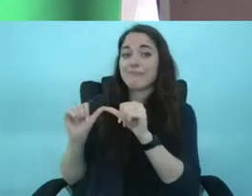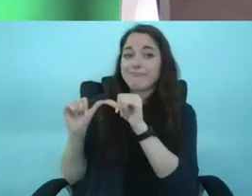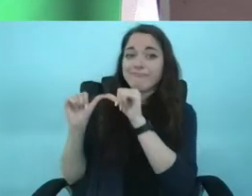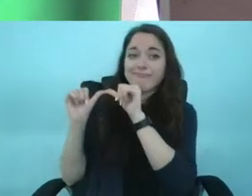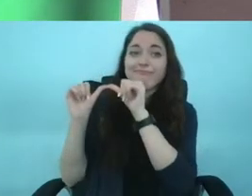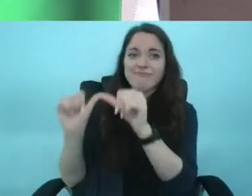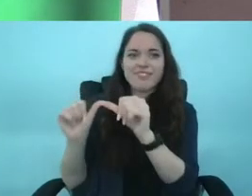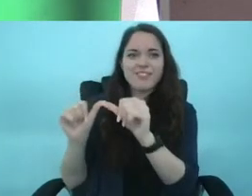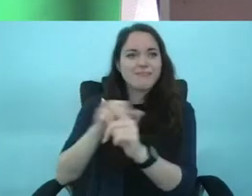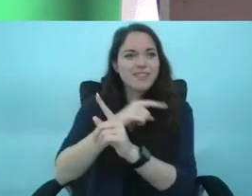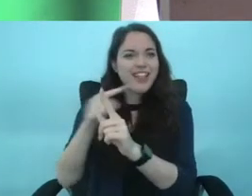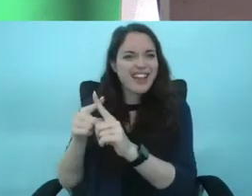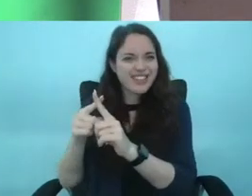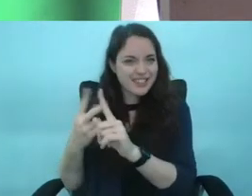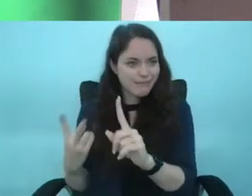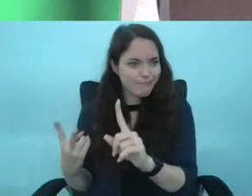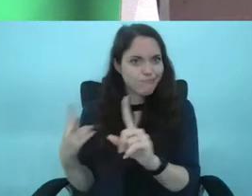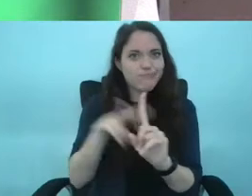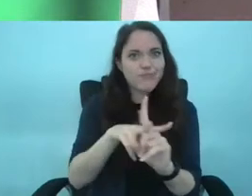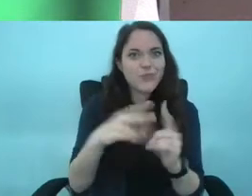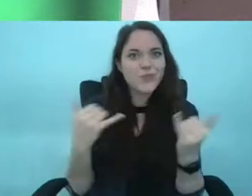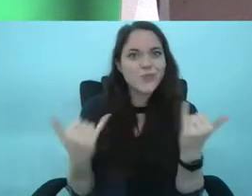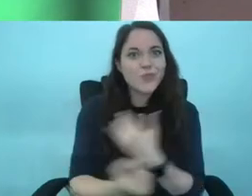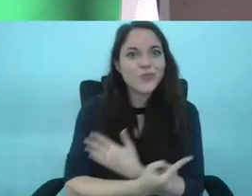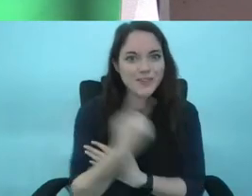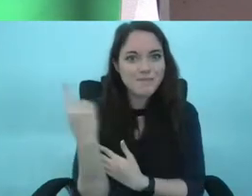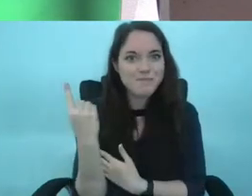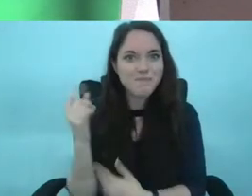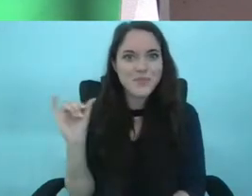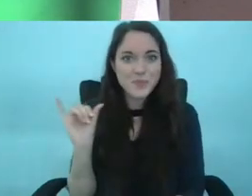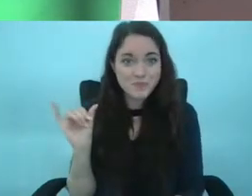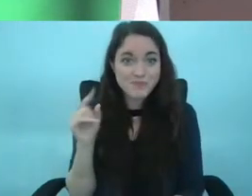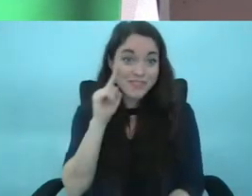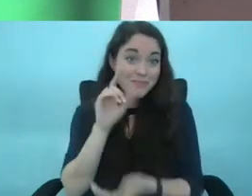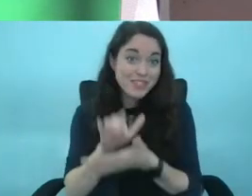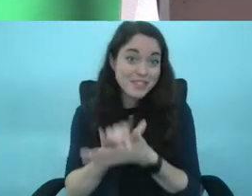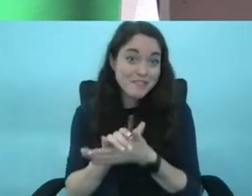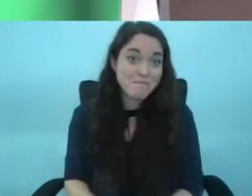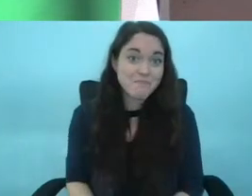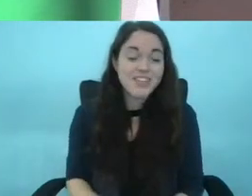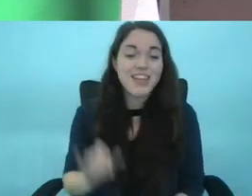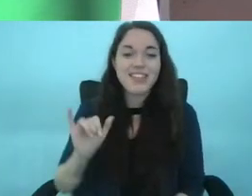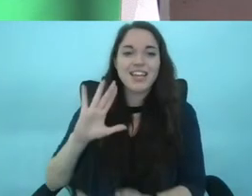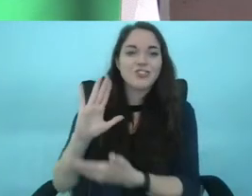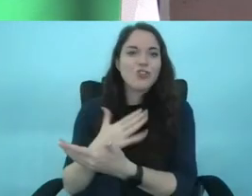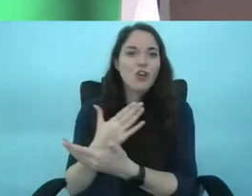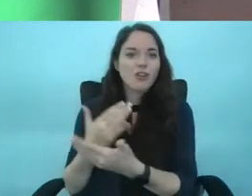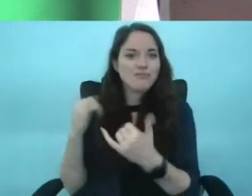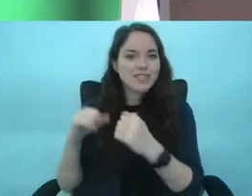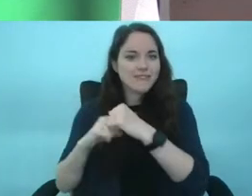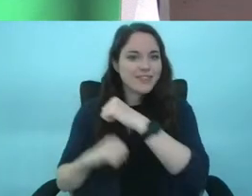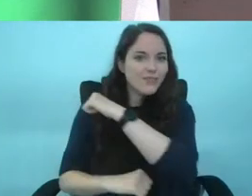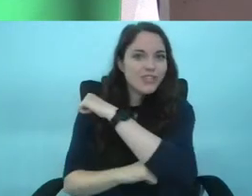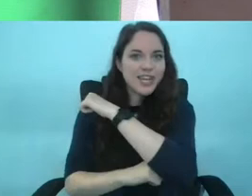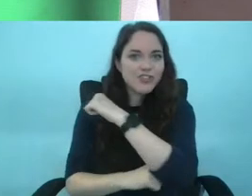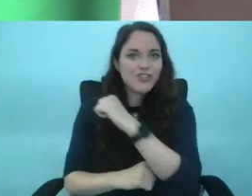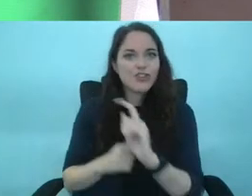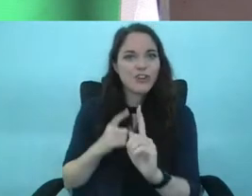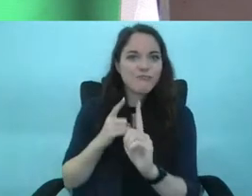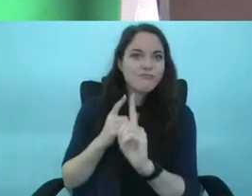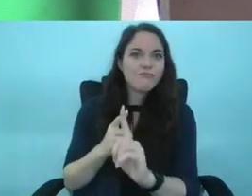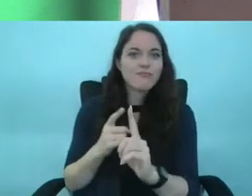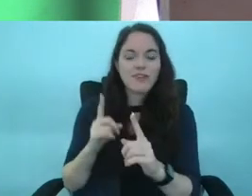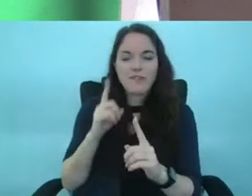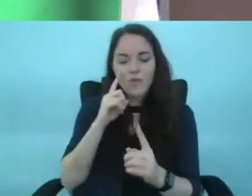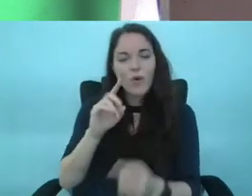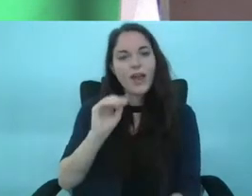for today as well, I believe. This song has been a foundational staple of MCCDC throughout our own